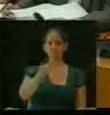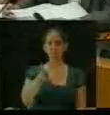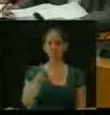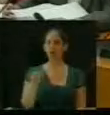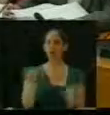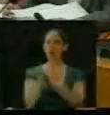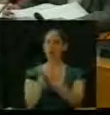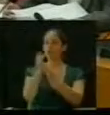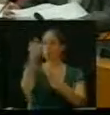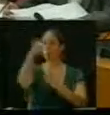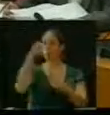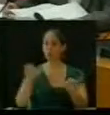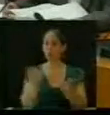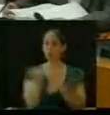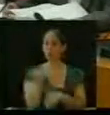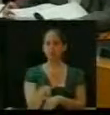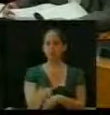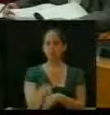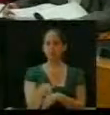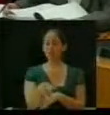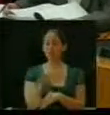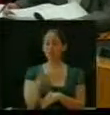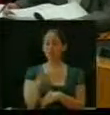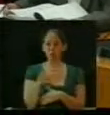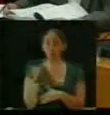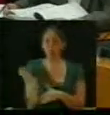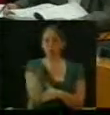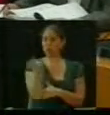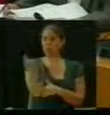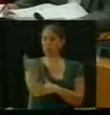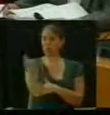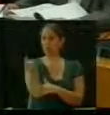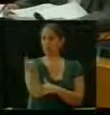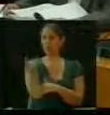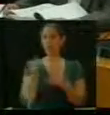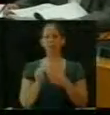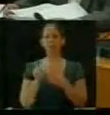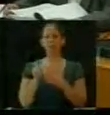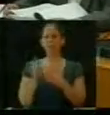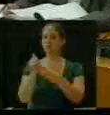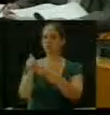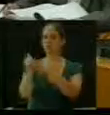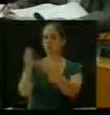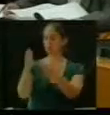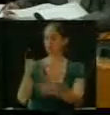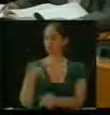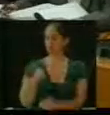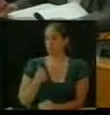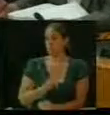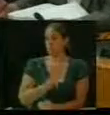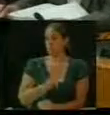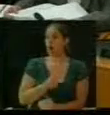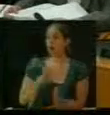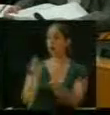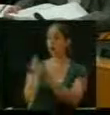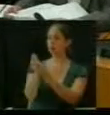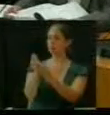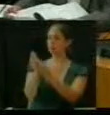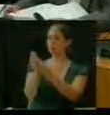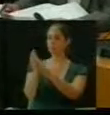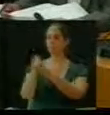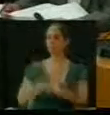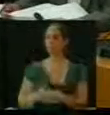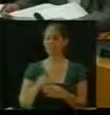Yeah, you went out on your own, and I applaud your leadership. in what you're doing. There's some difference on